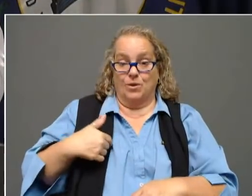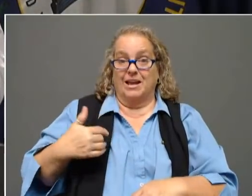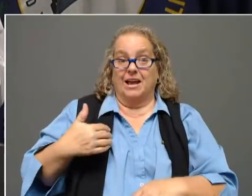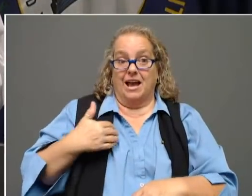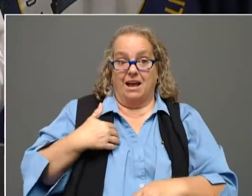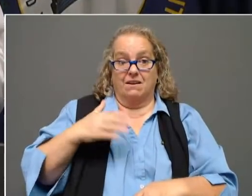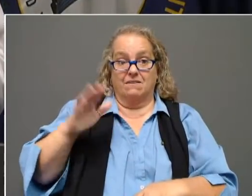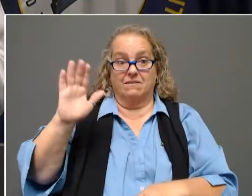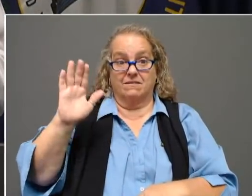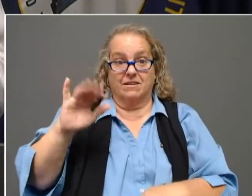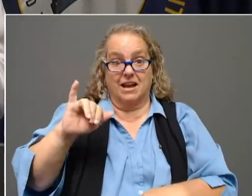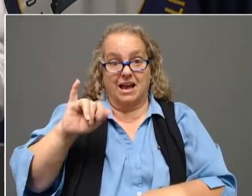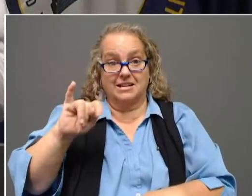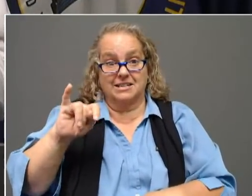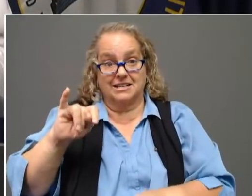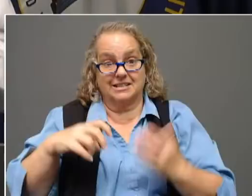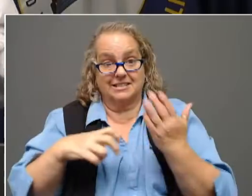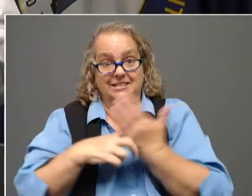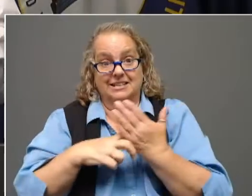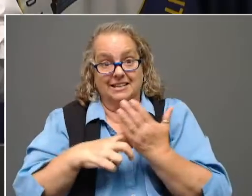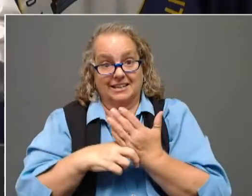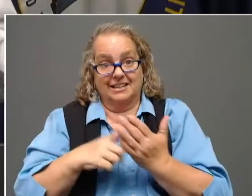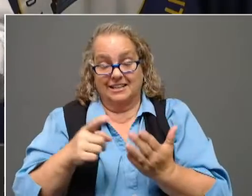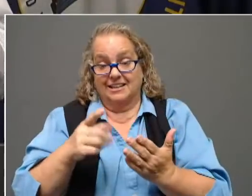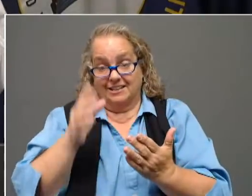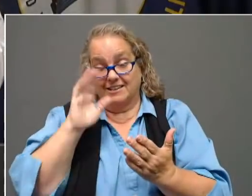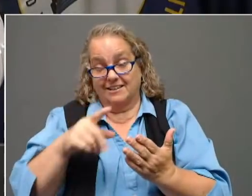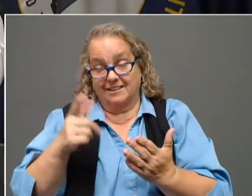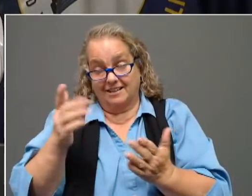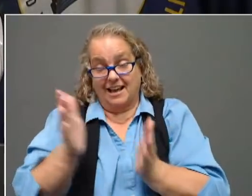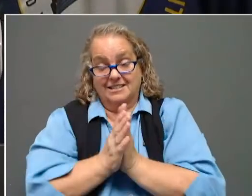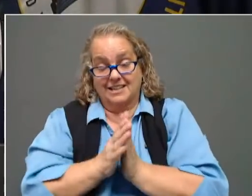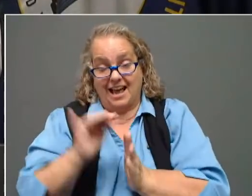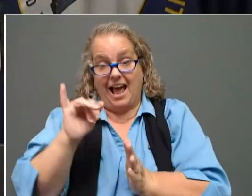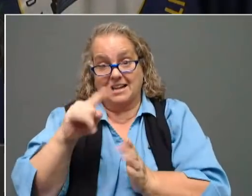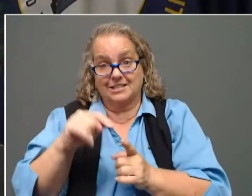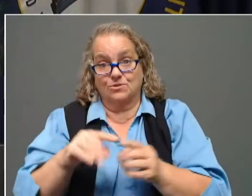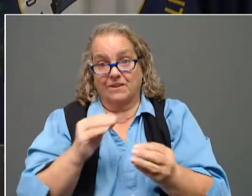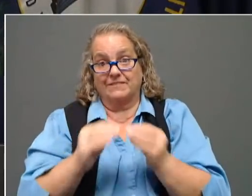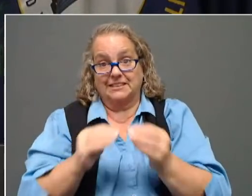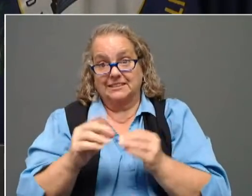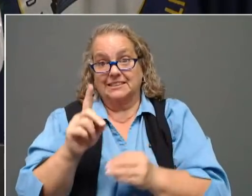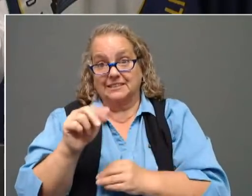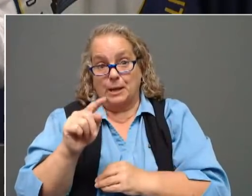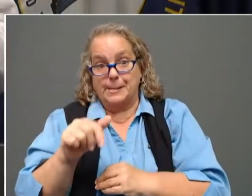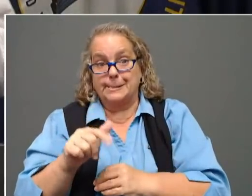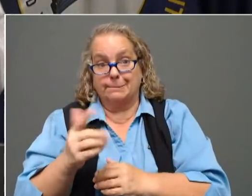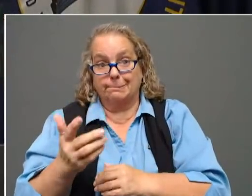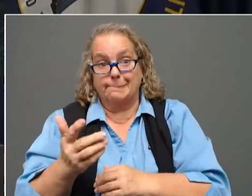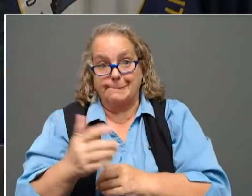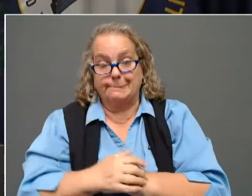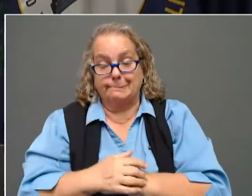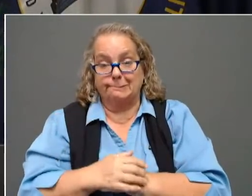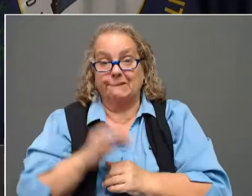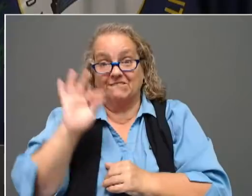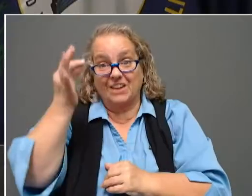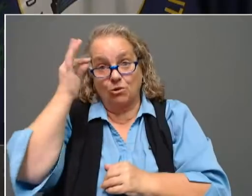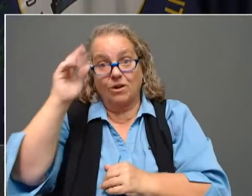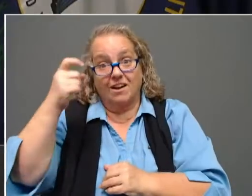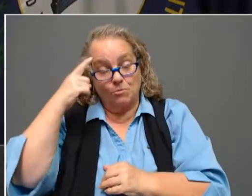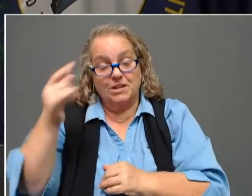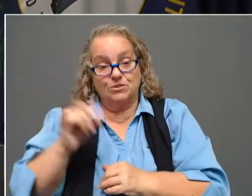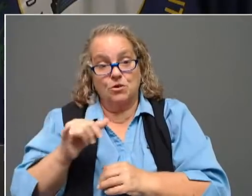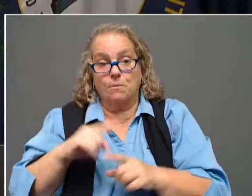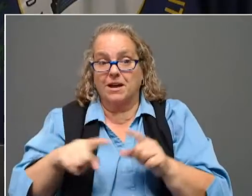an IT ticket in before? So we're working on that, but the the federal government to boot.